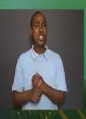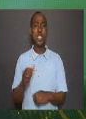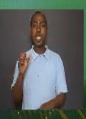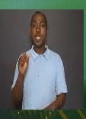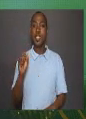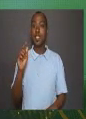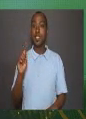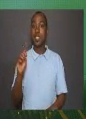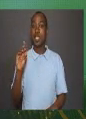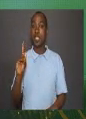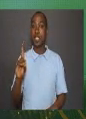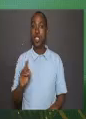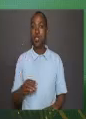STD,